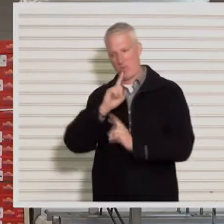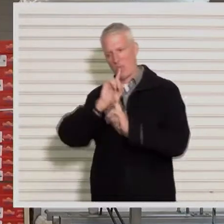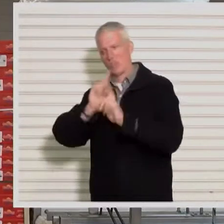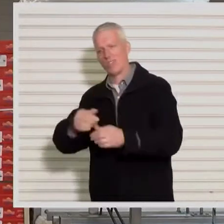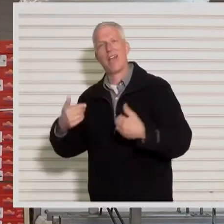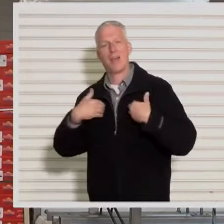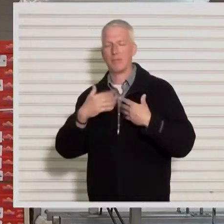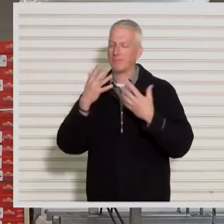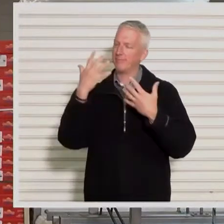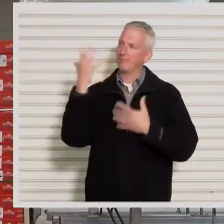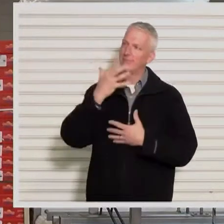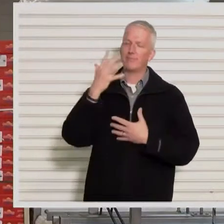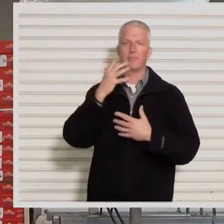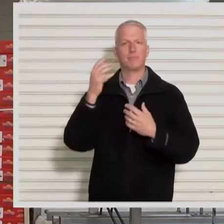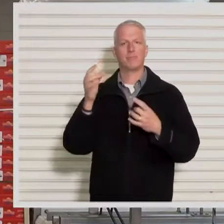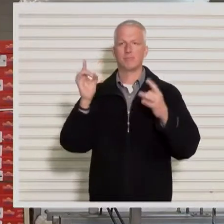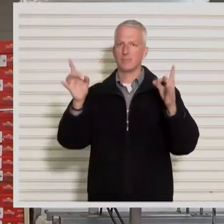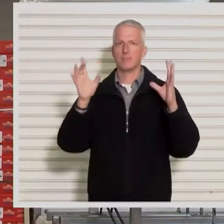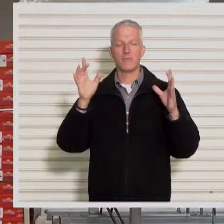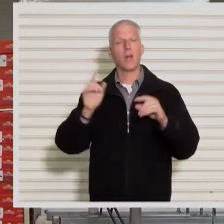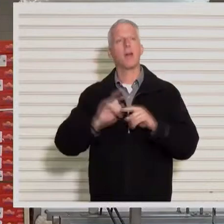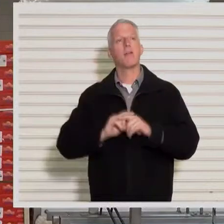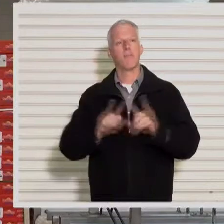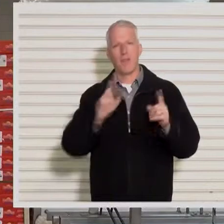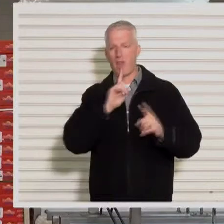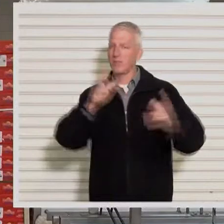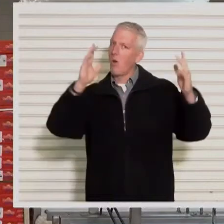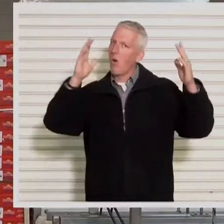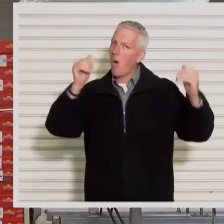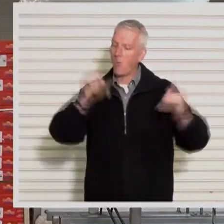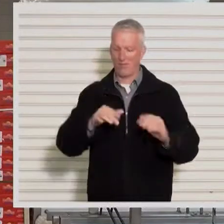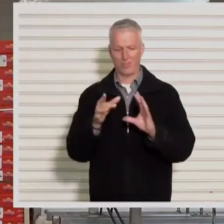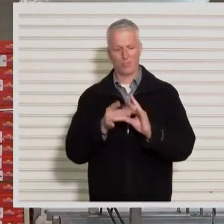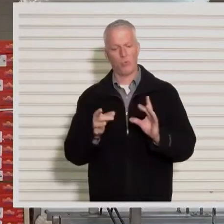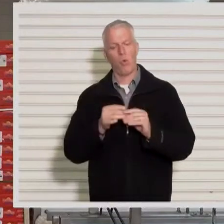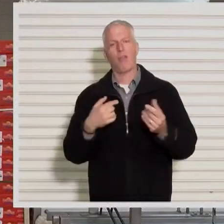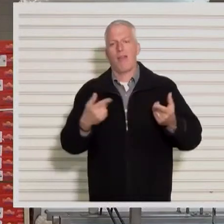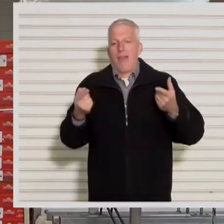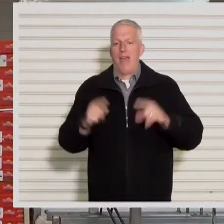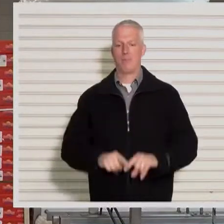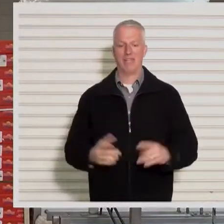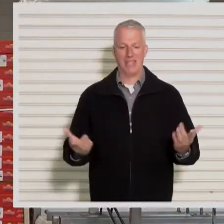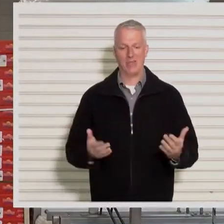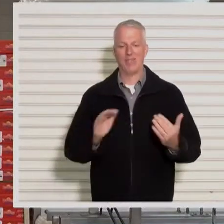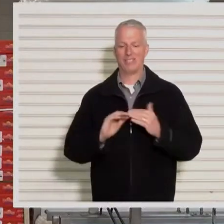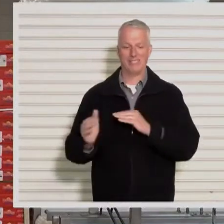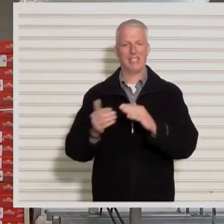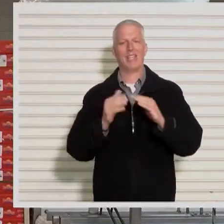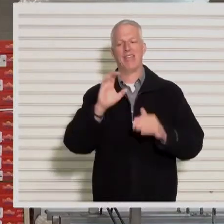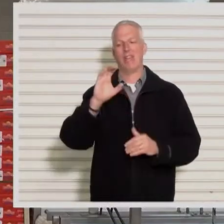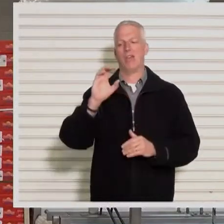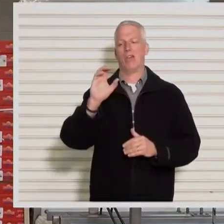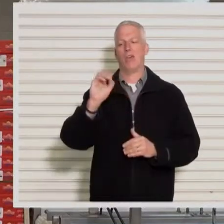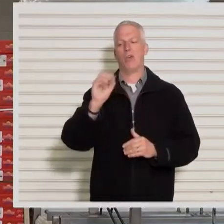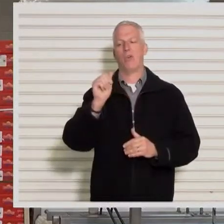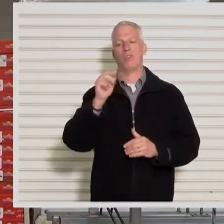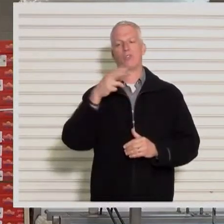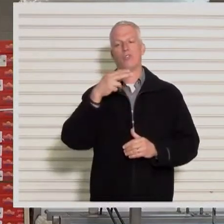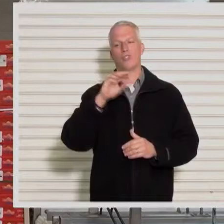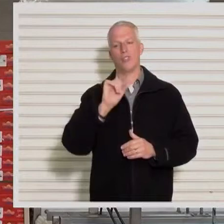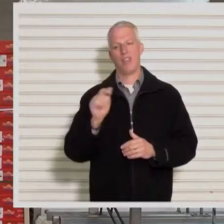devastating. But there is hope in the stories being played out here in the city of Coachella and in the eastern Coachella